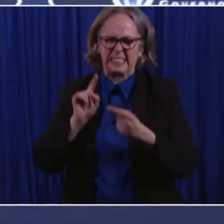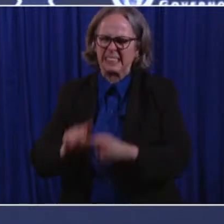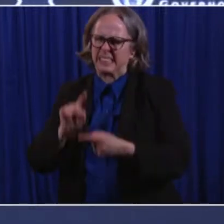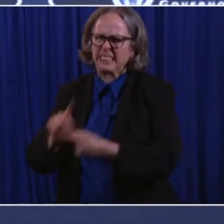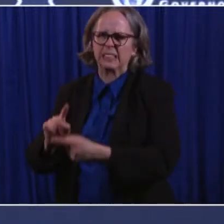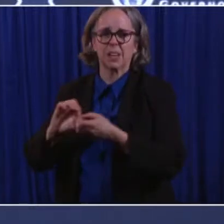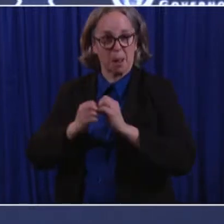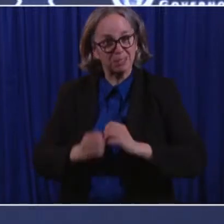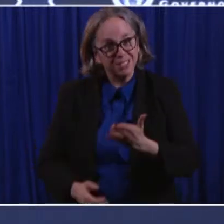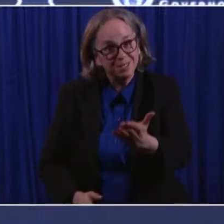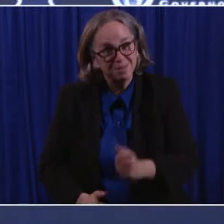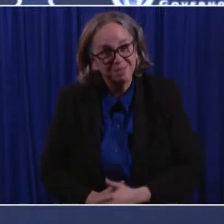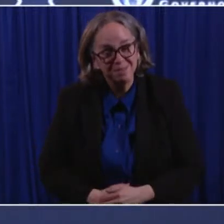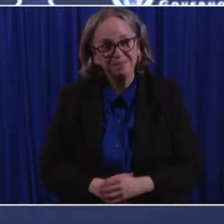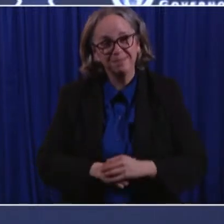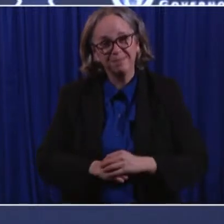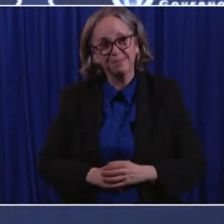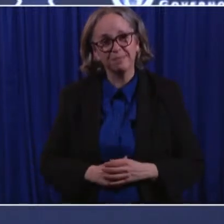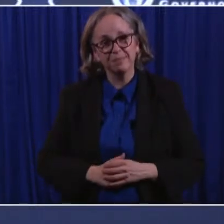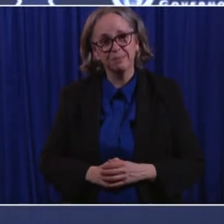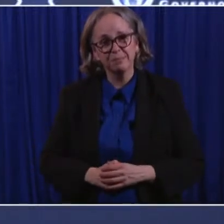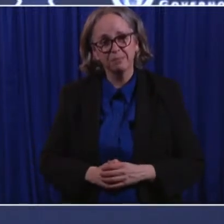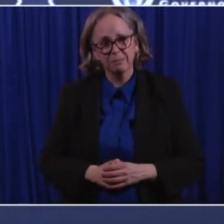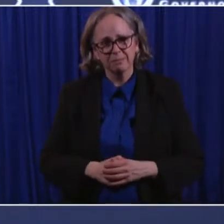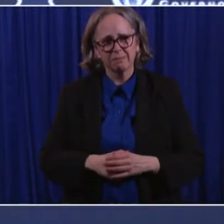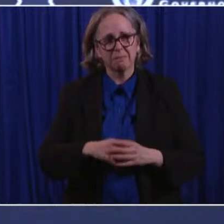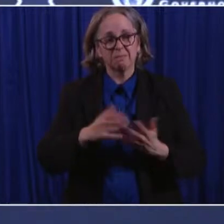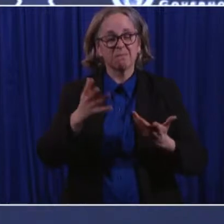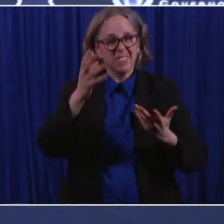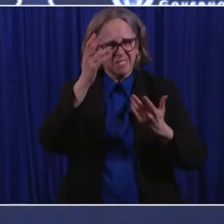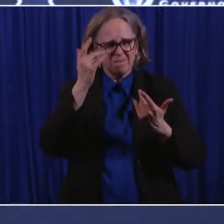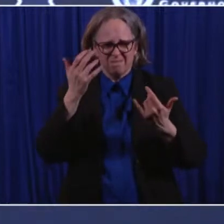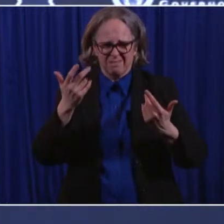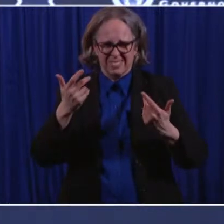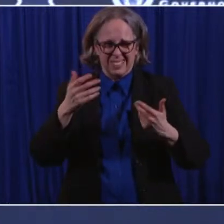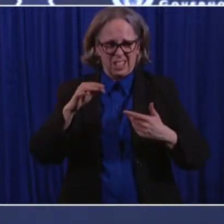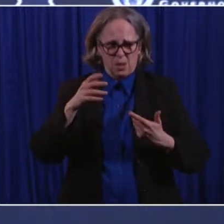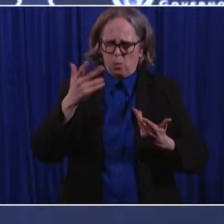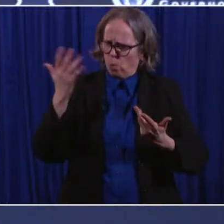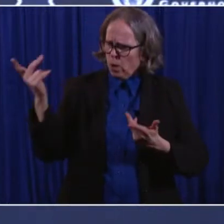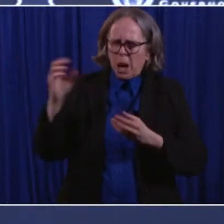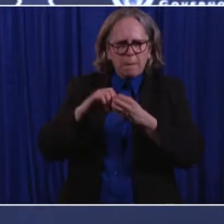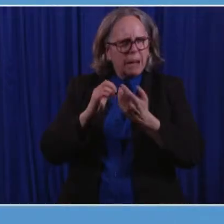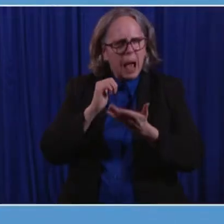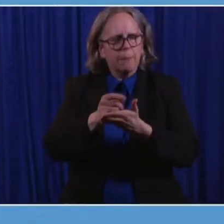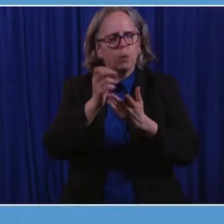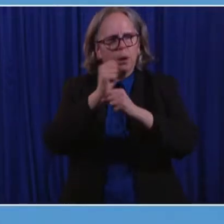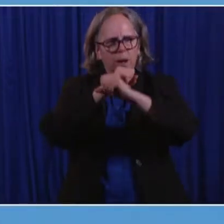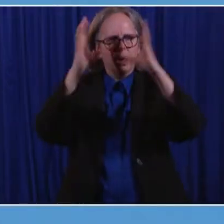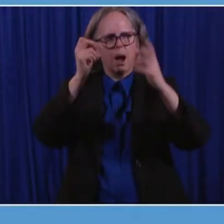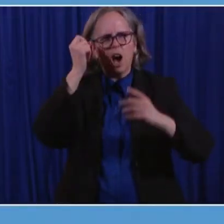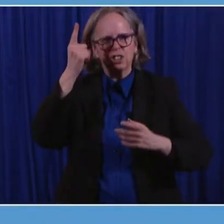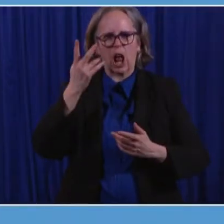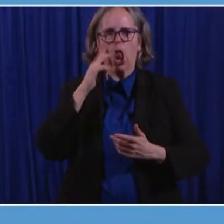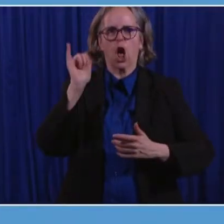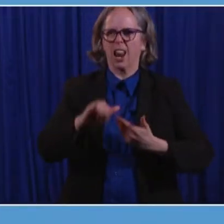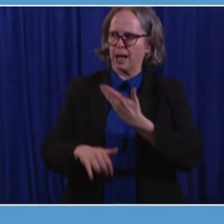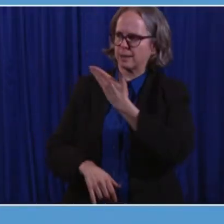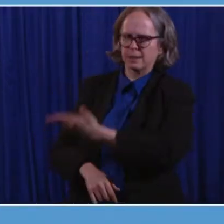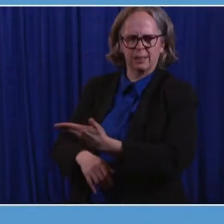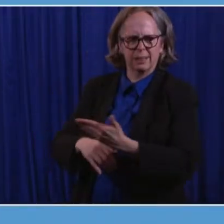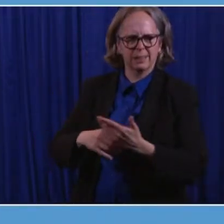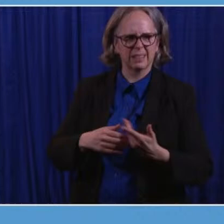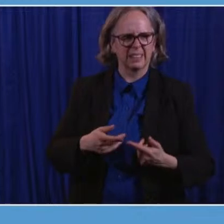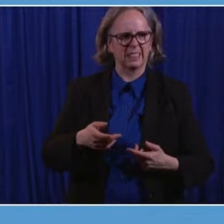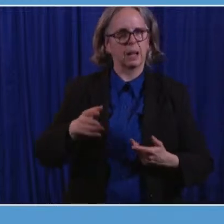To give you a better sense of this overall trend for this number, let's look at this chart, which Eric has put up, which shows the historical statewide case